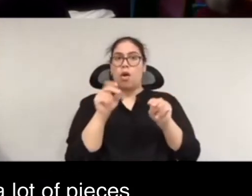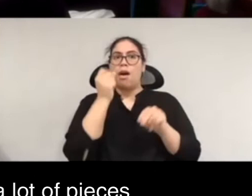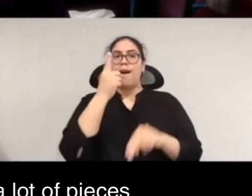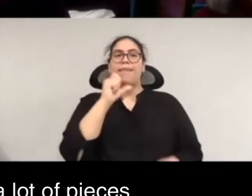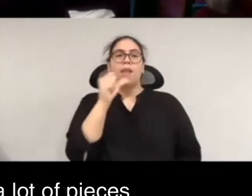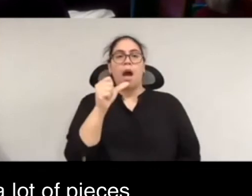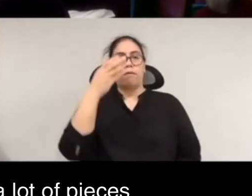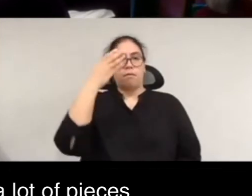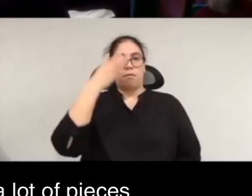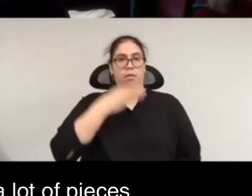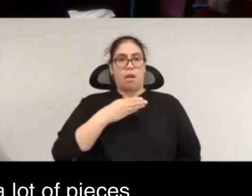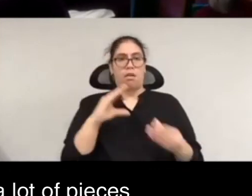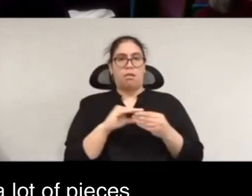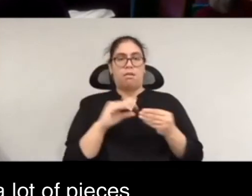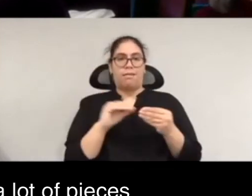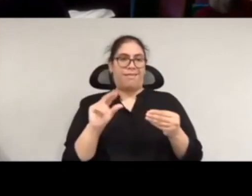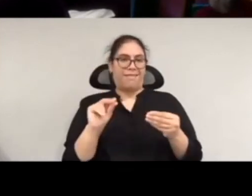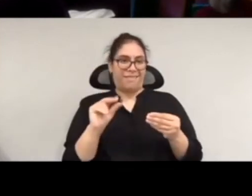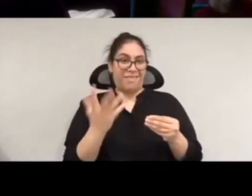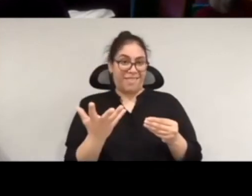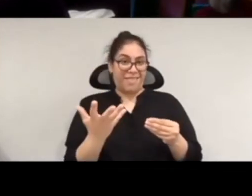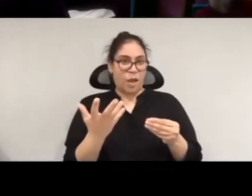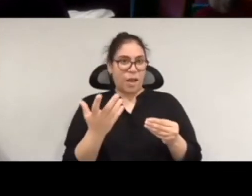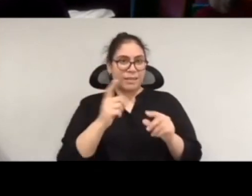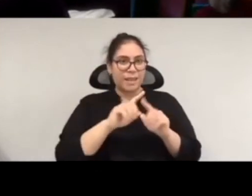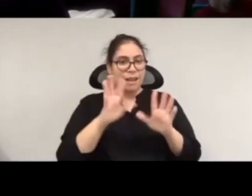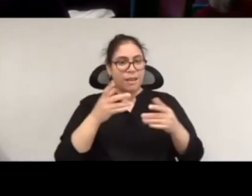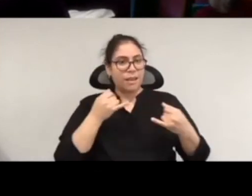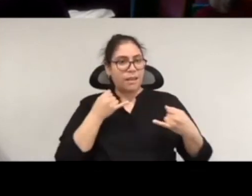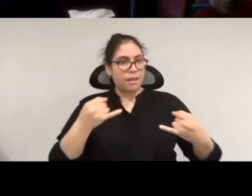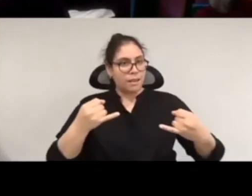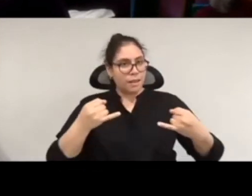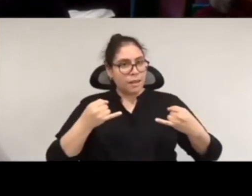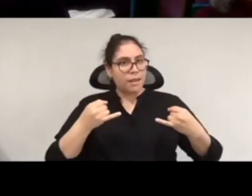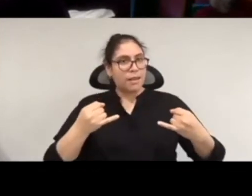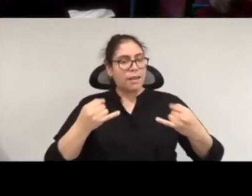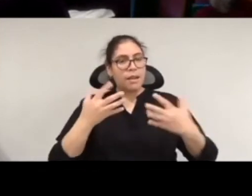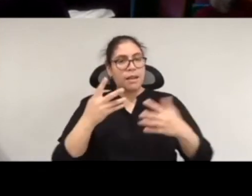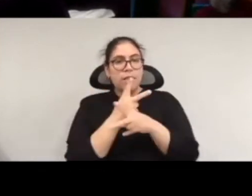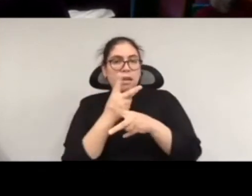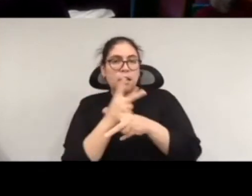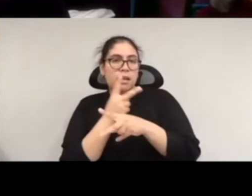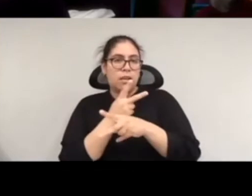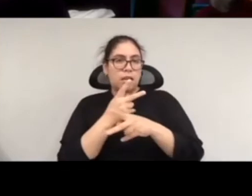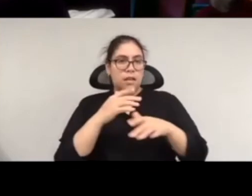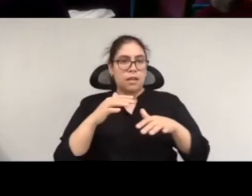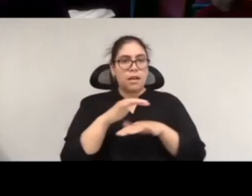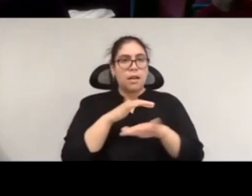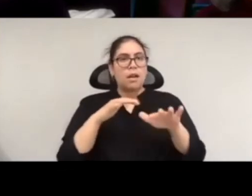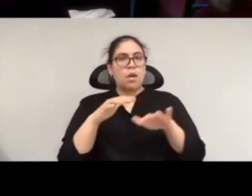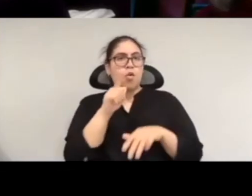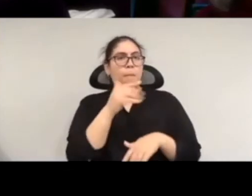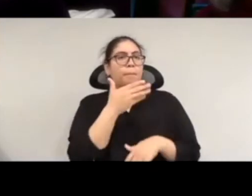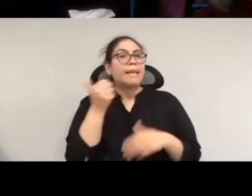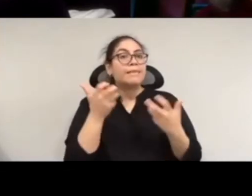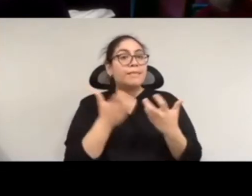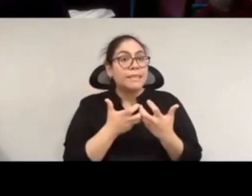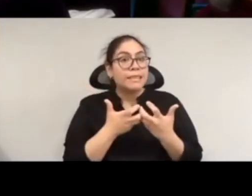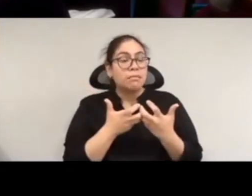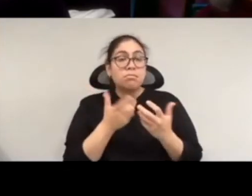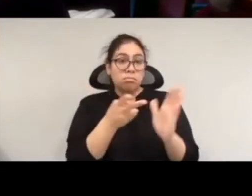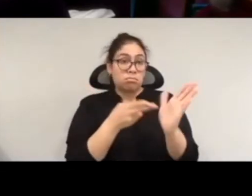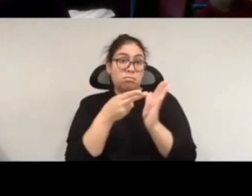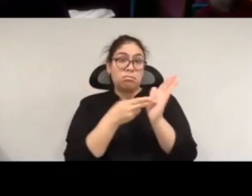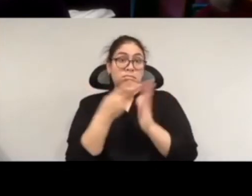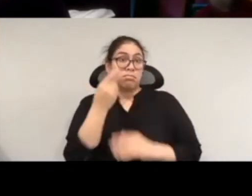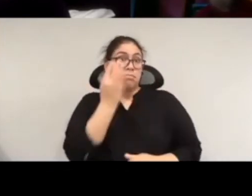of pieces that are going on, and it's a fine line of sort of determining who is the best fit for that. And I have to be honest and tell